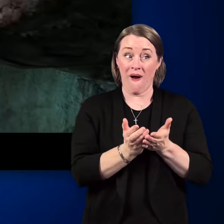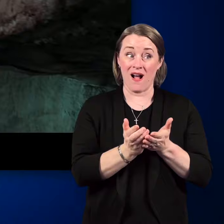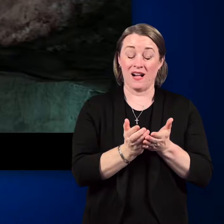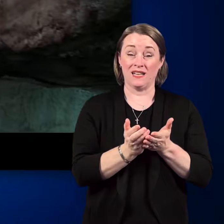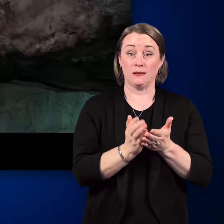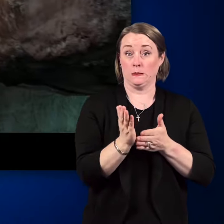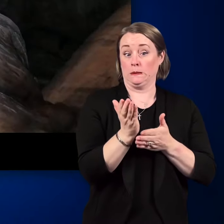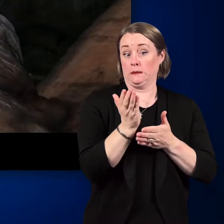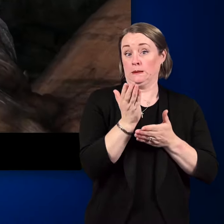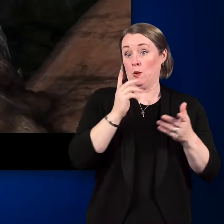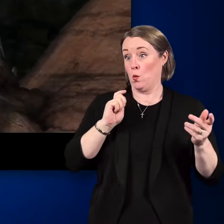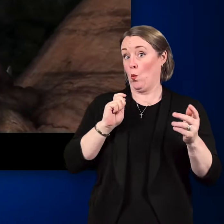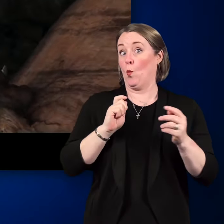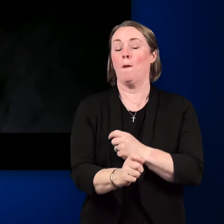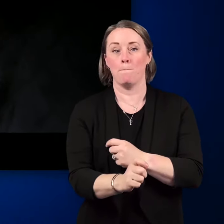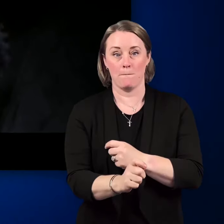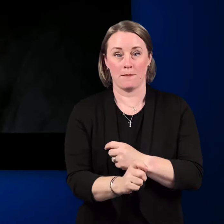was about to change.